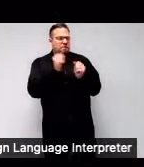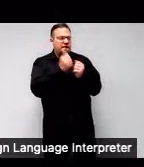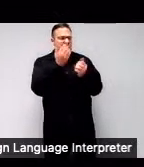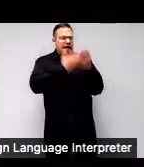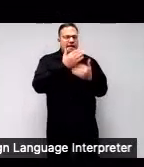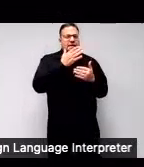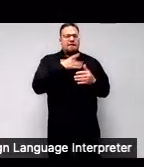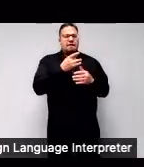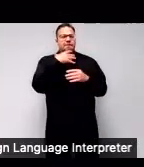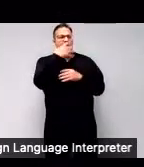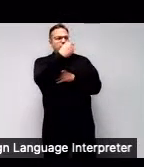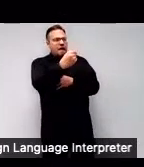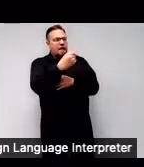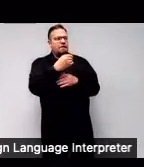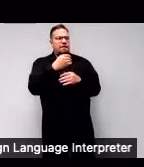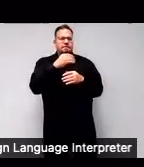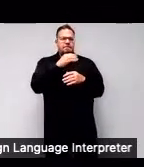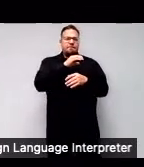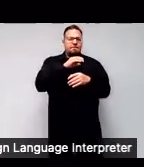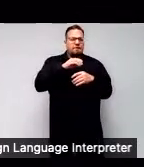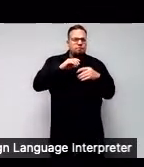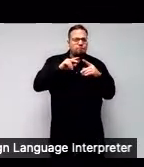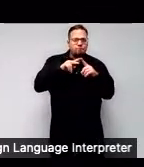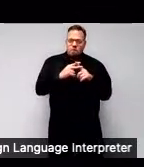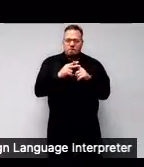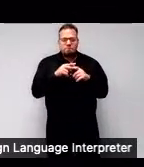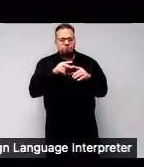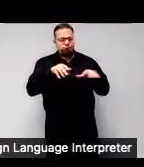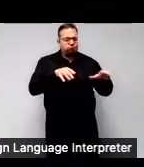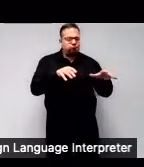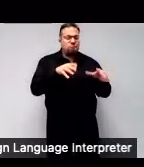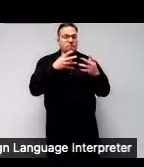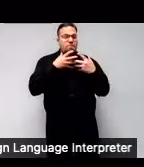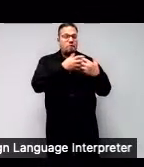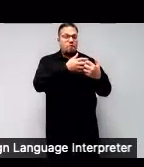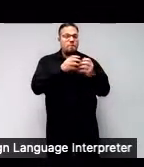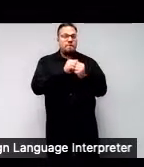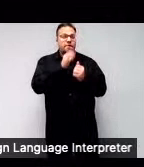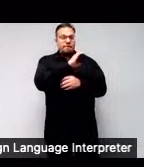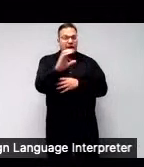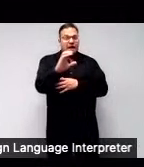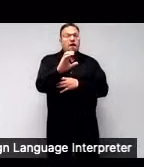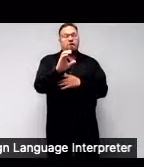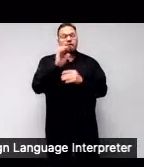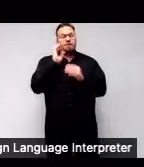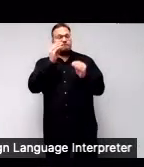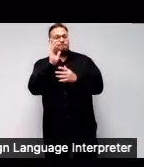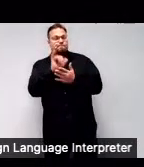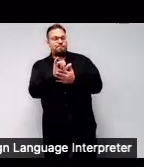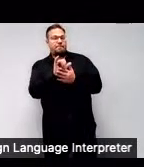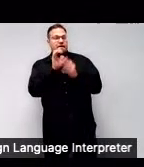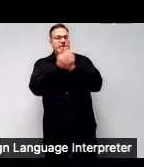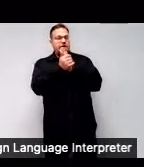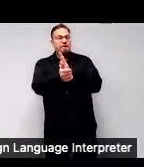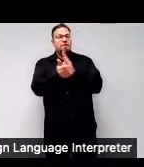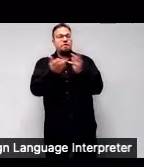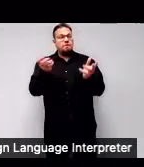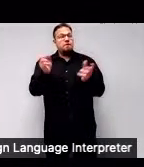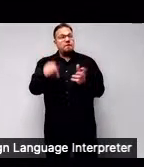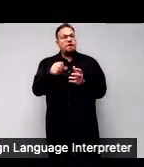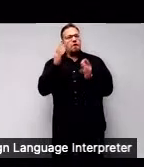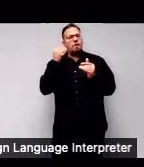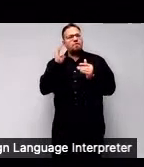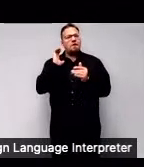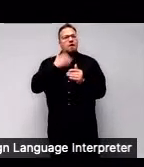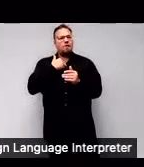power tools and those sorts of things. And so we were able to partner with Chemeketa to teach him some of those skills. Hopefully our risk